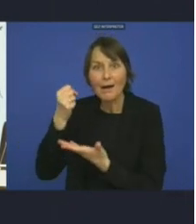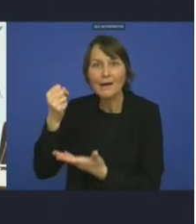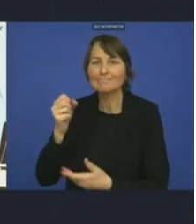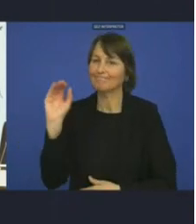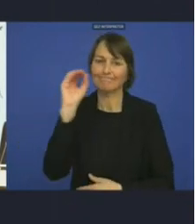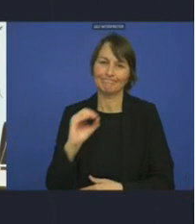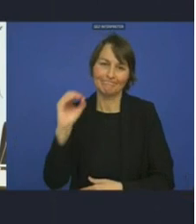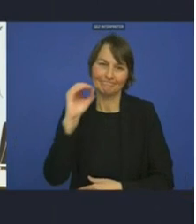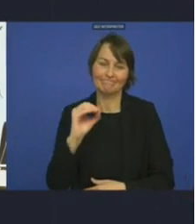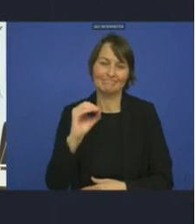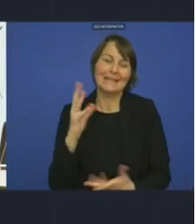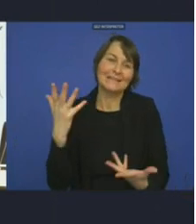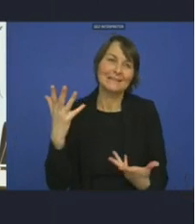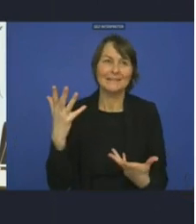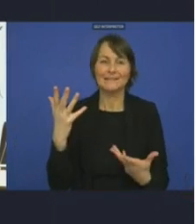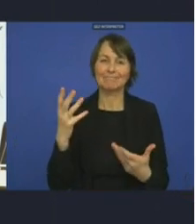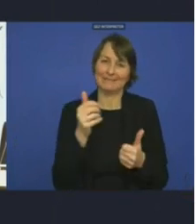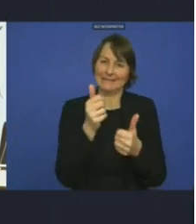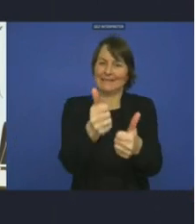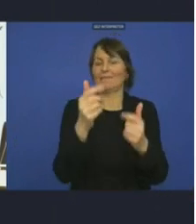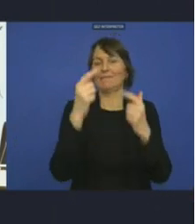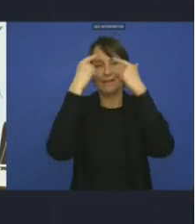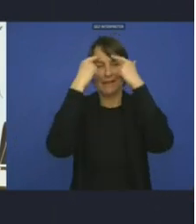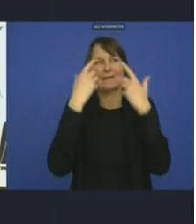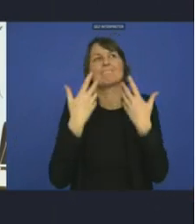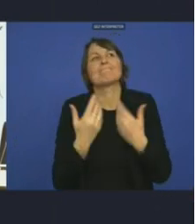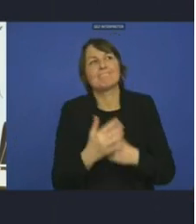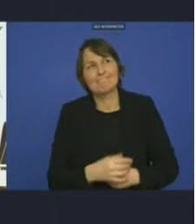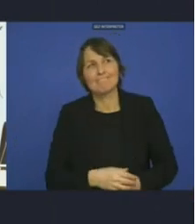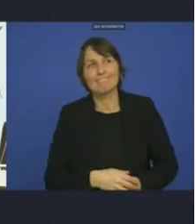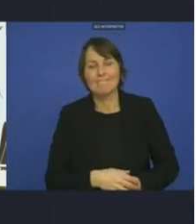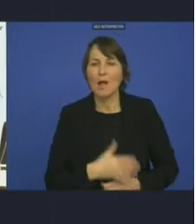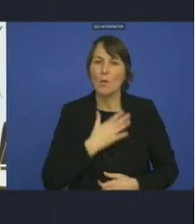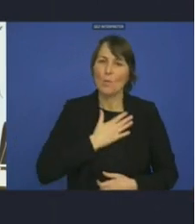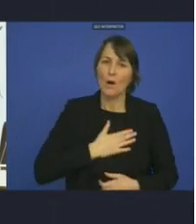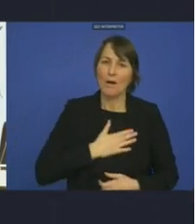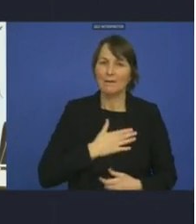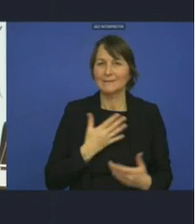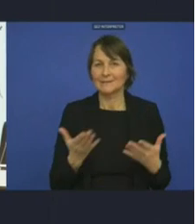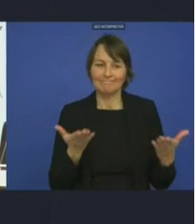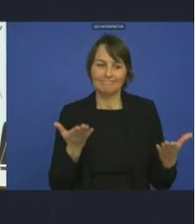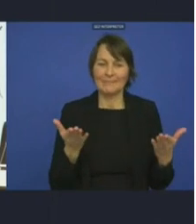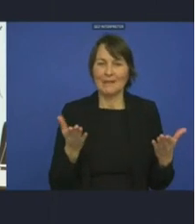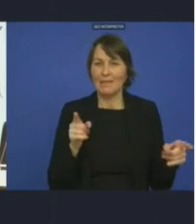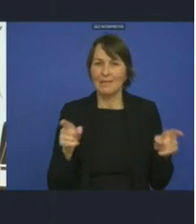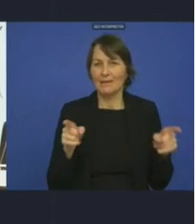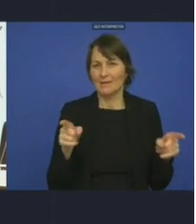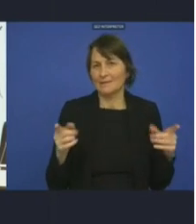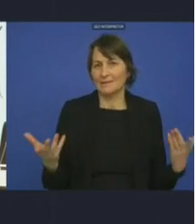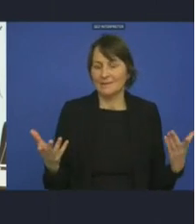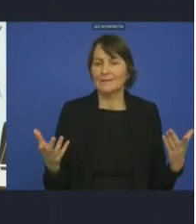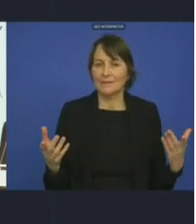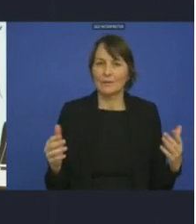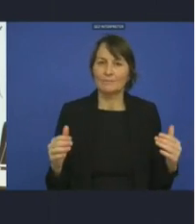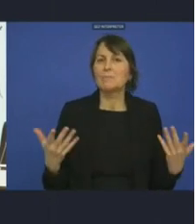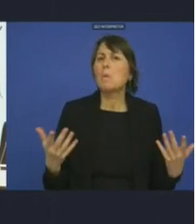little bit up to you to decide in which level you want to operate and where